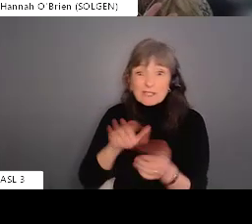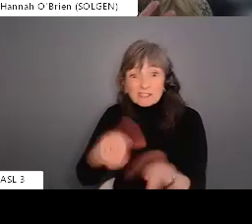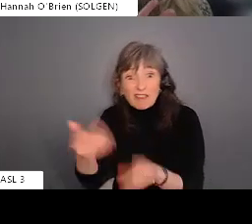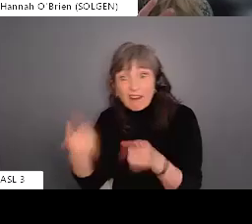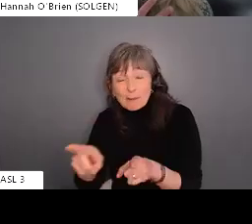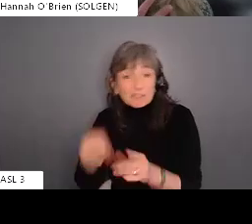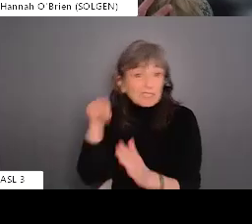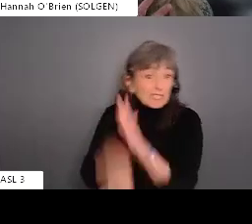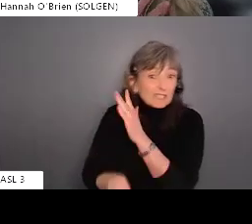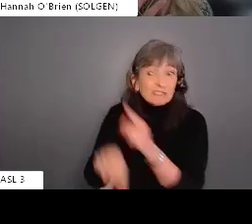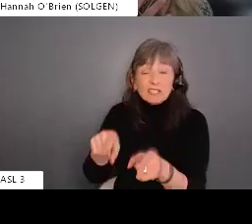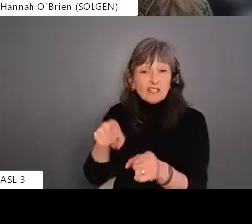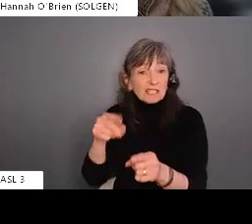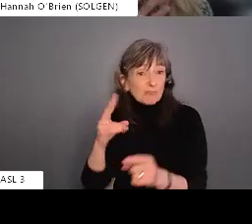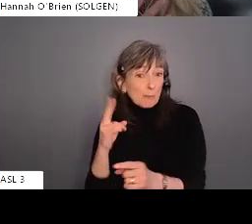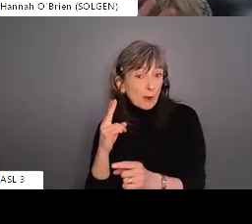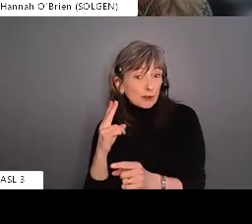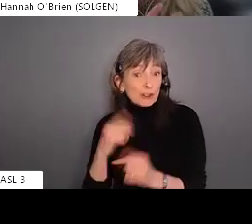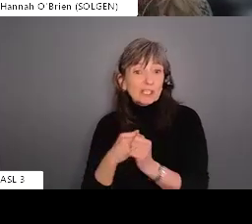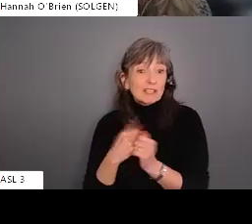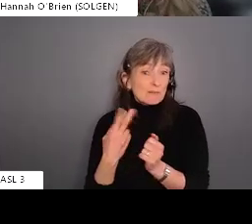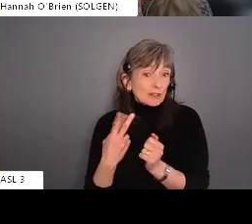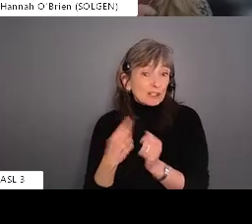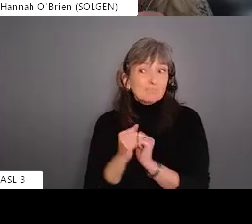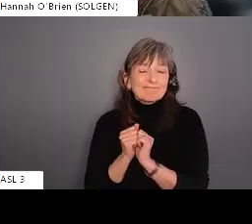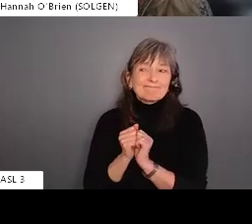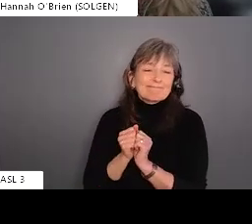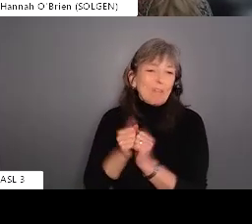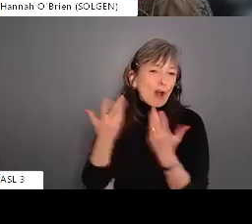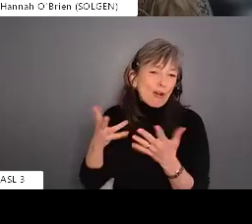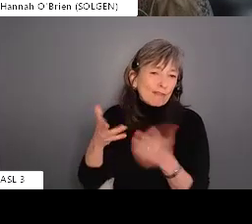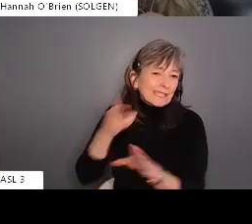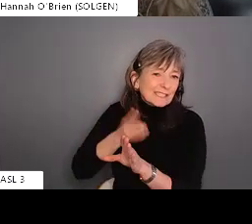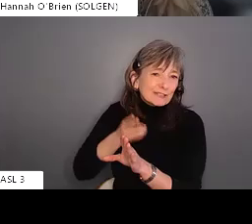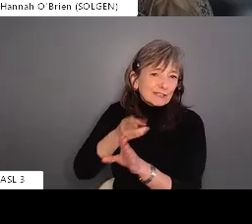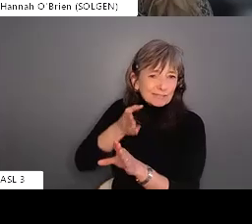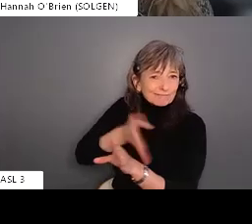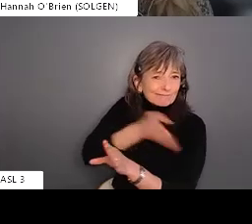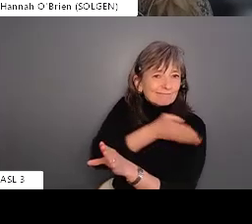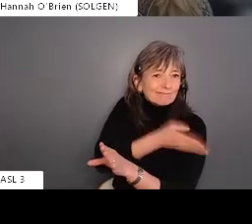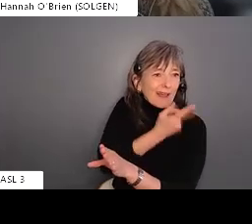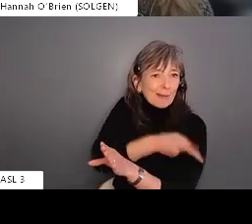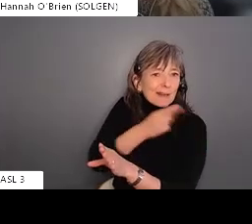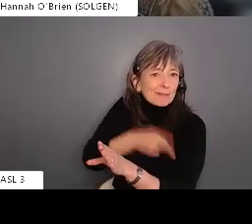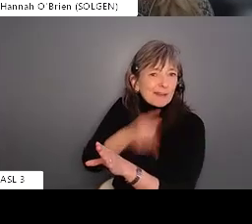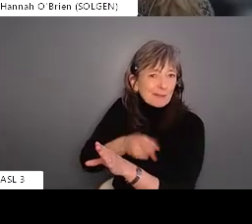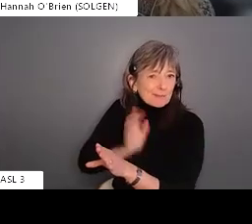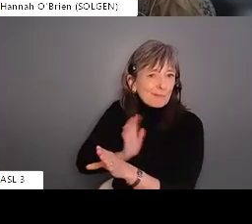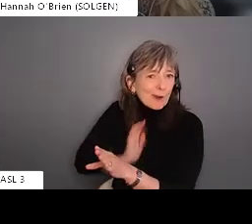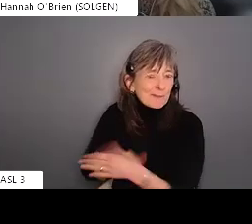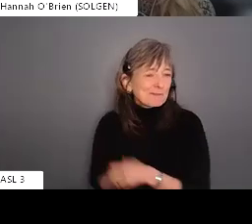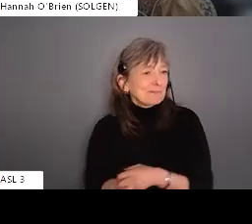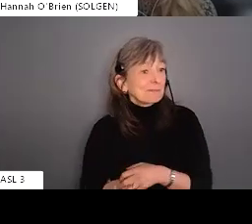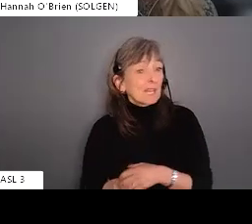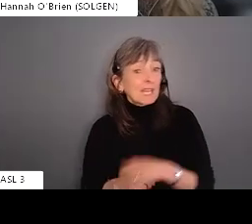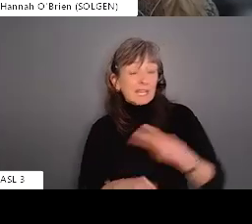is some known violence happening. The next most common risk factor that we've seen